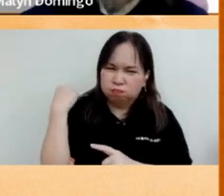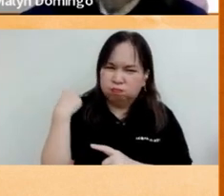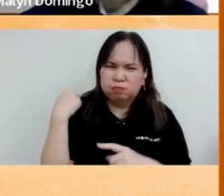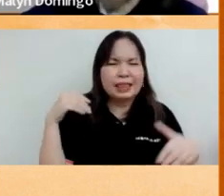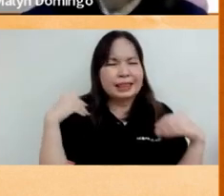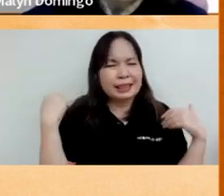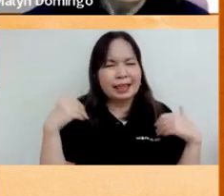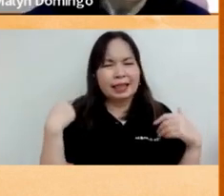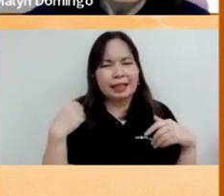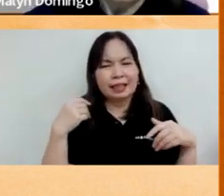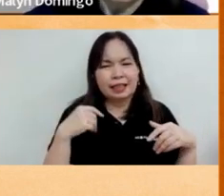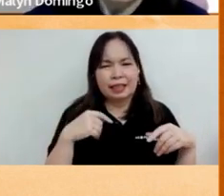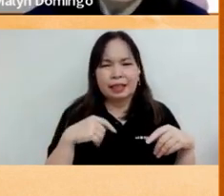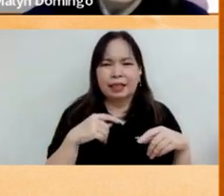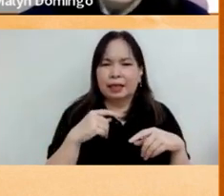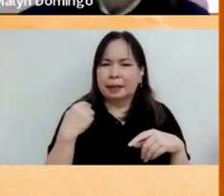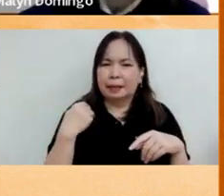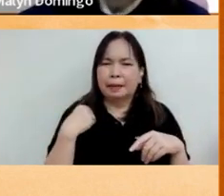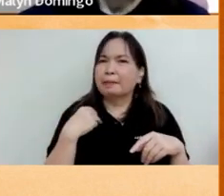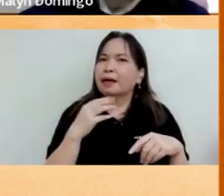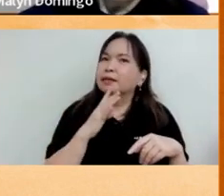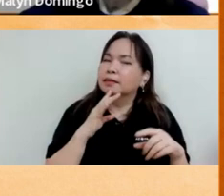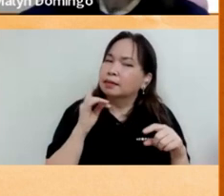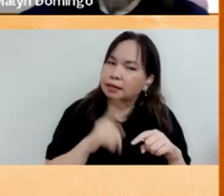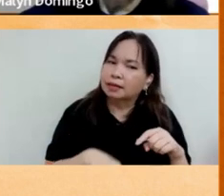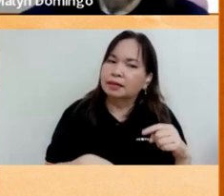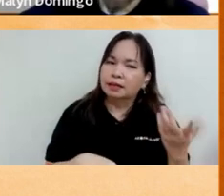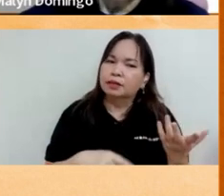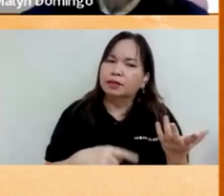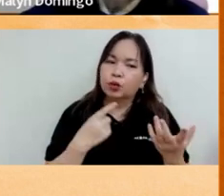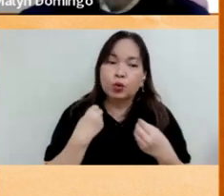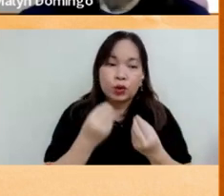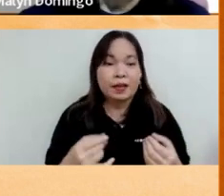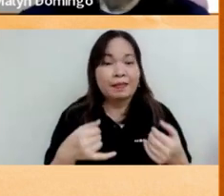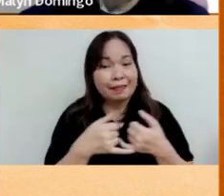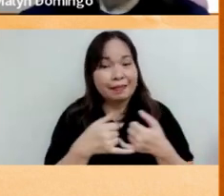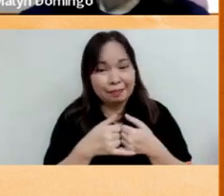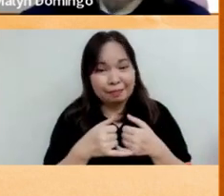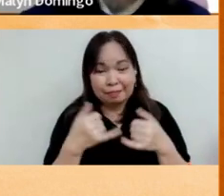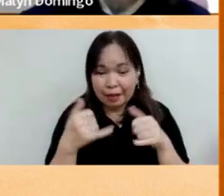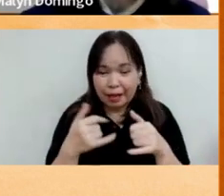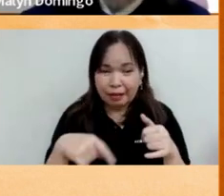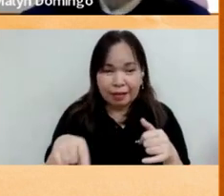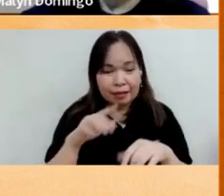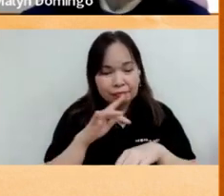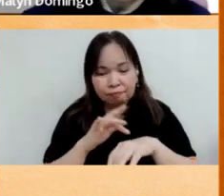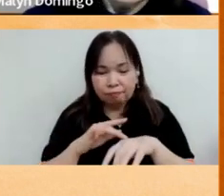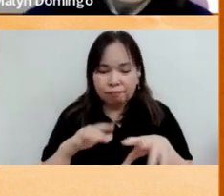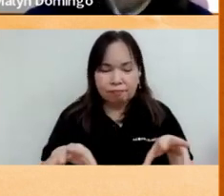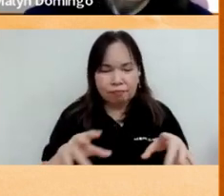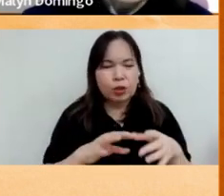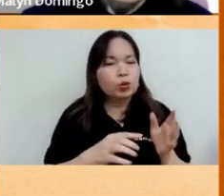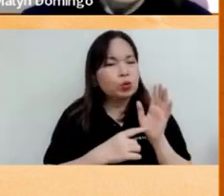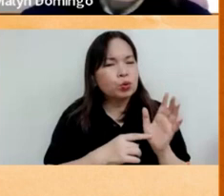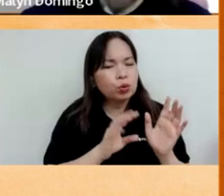use sophisticated language. And therefore, play activities are used to represent what they're